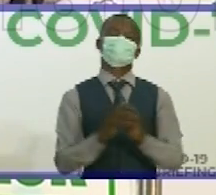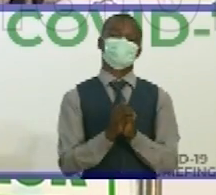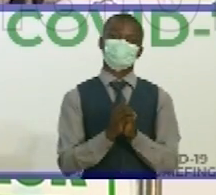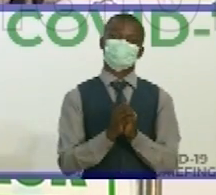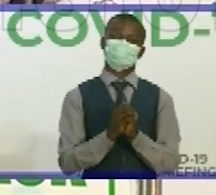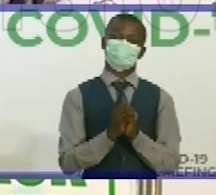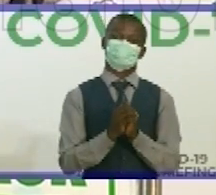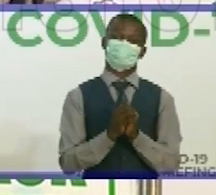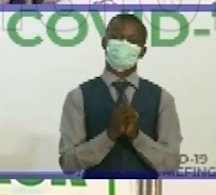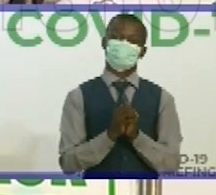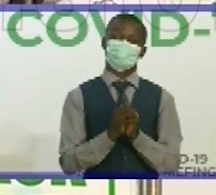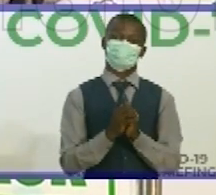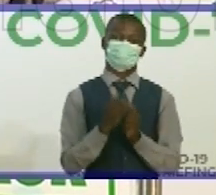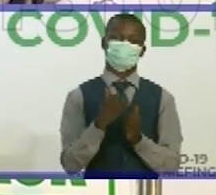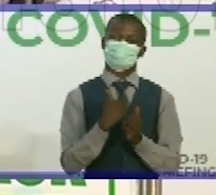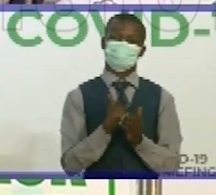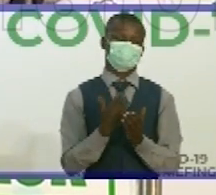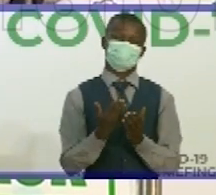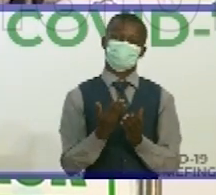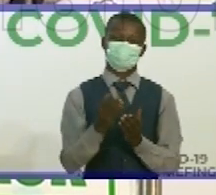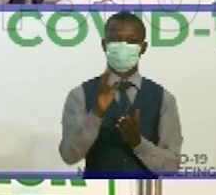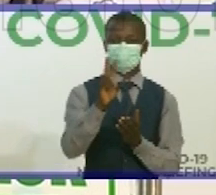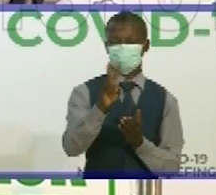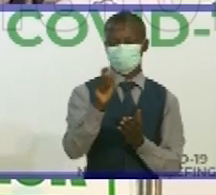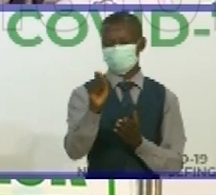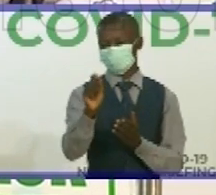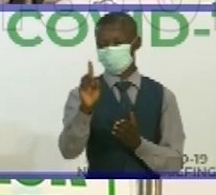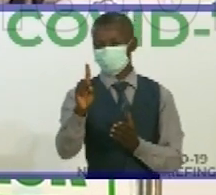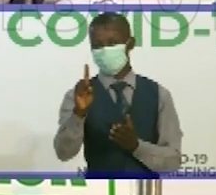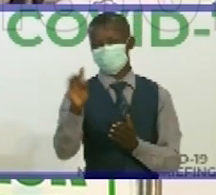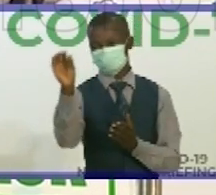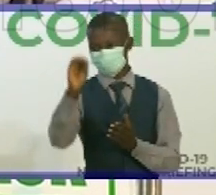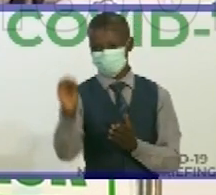We have a case fatality ratio of about 2.1%.